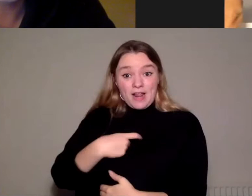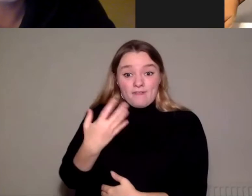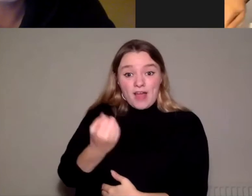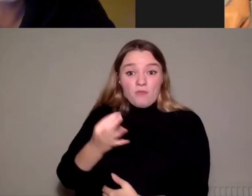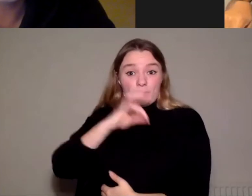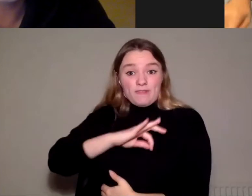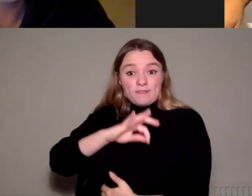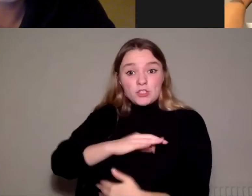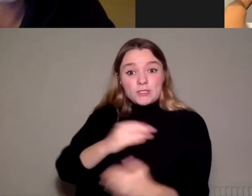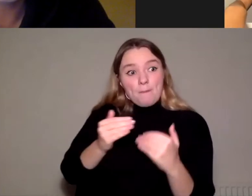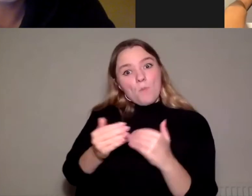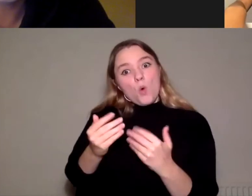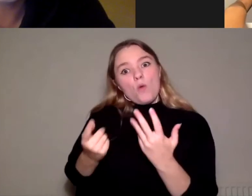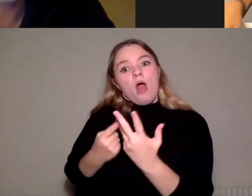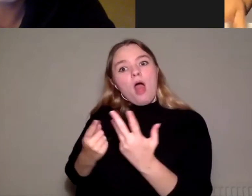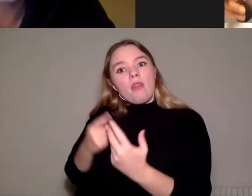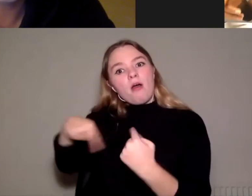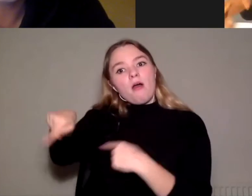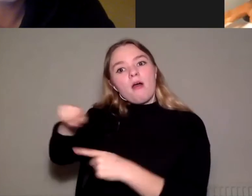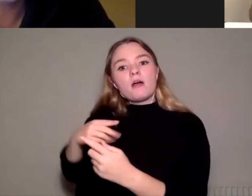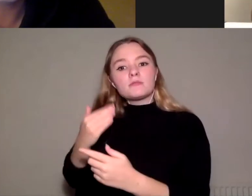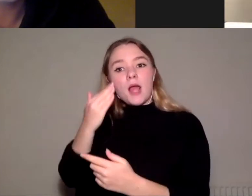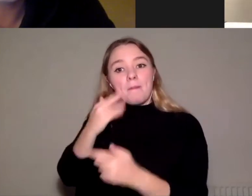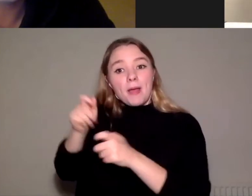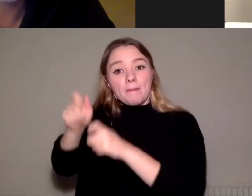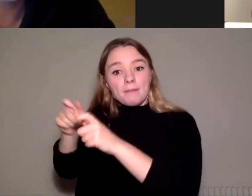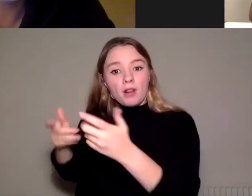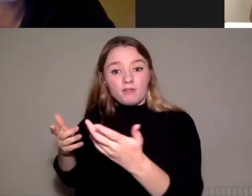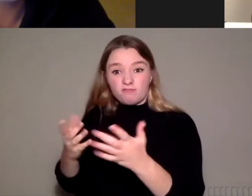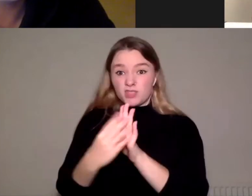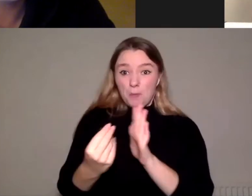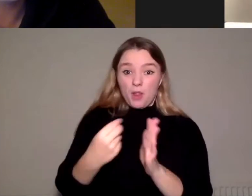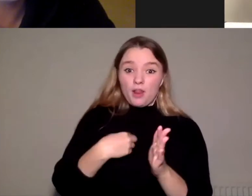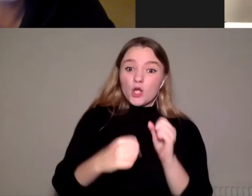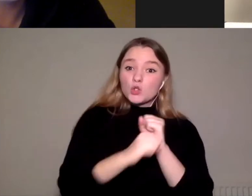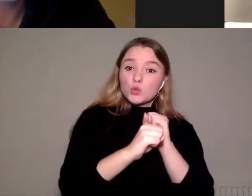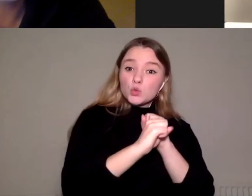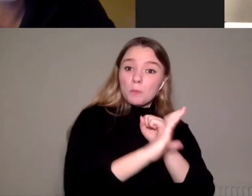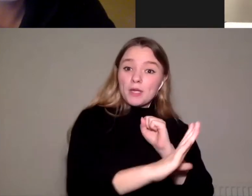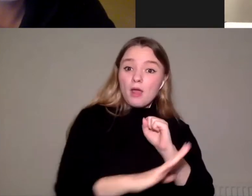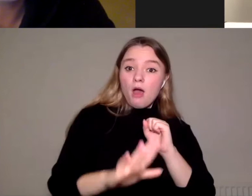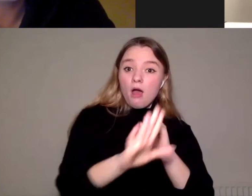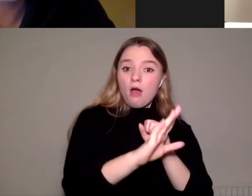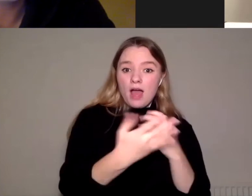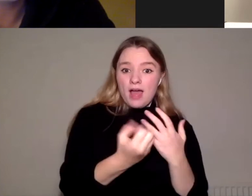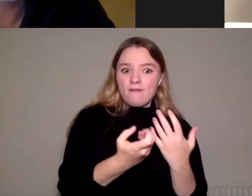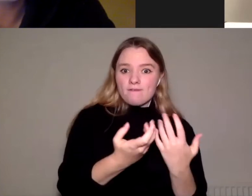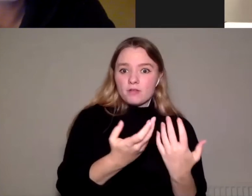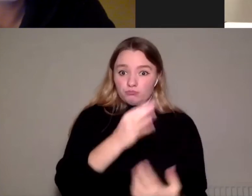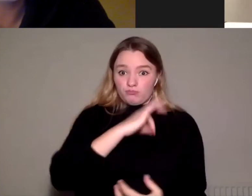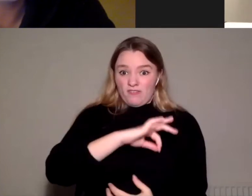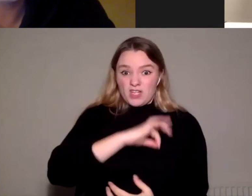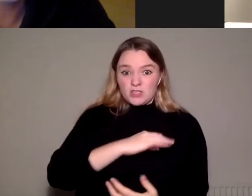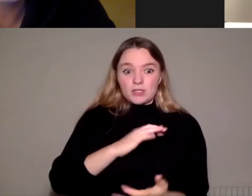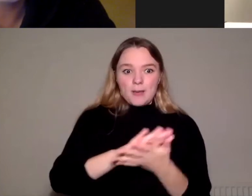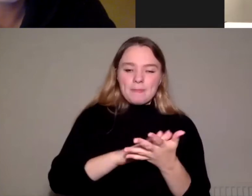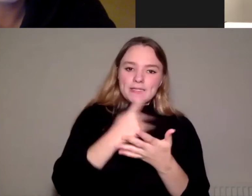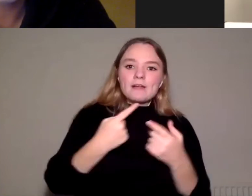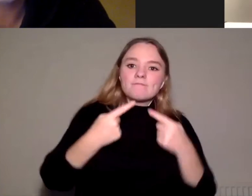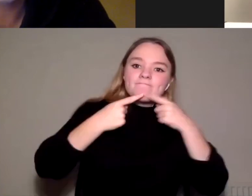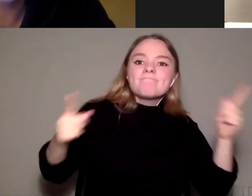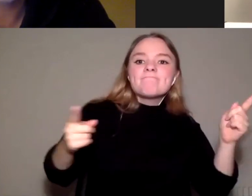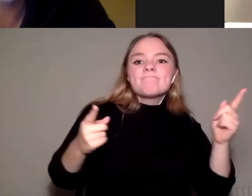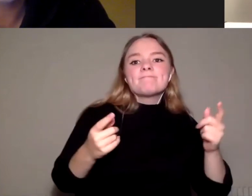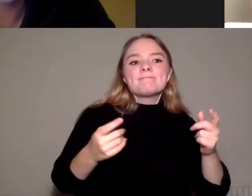Black individuals. For example, my social media platform is a privilege in itself, because that's allowed me to promote